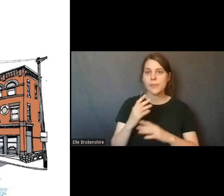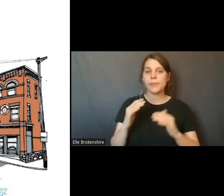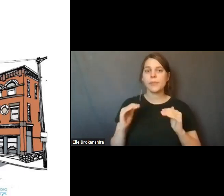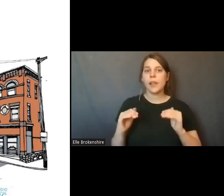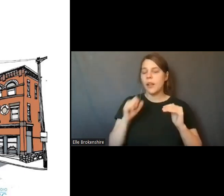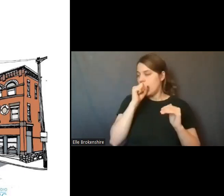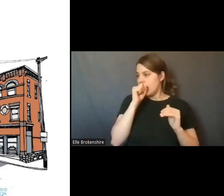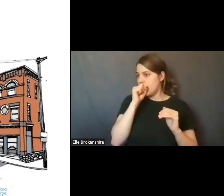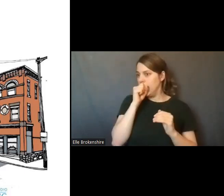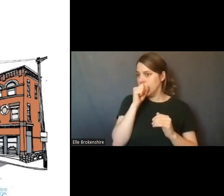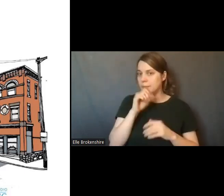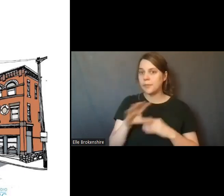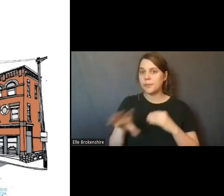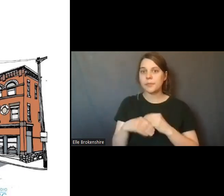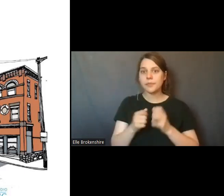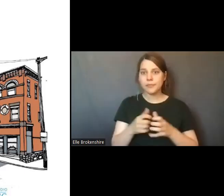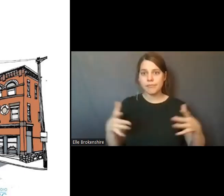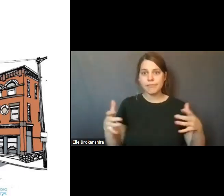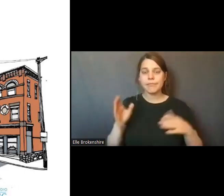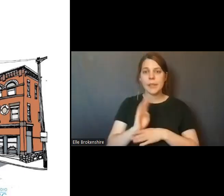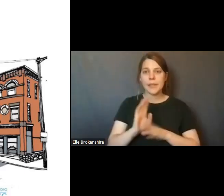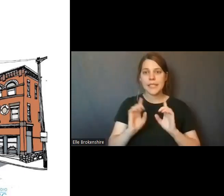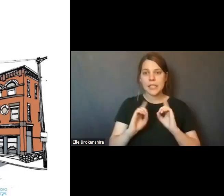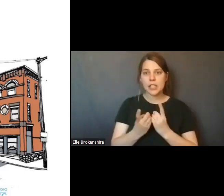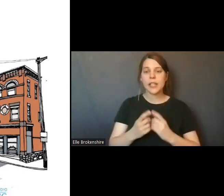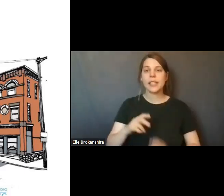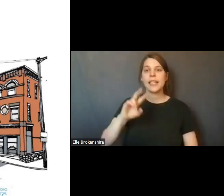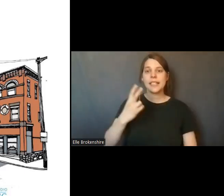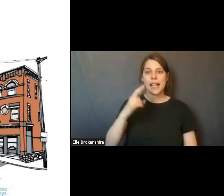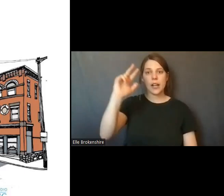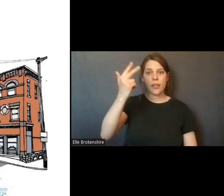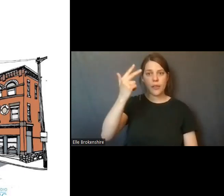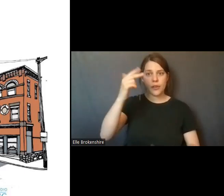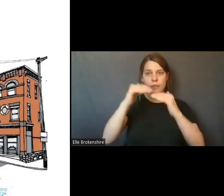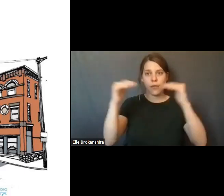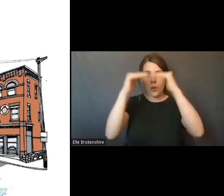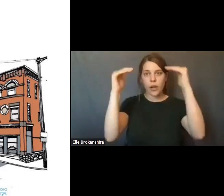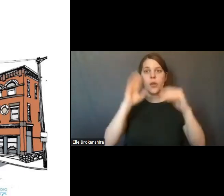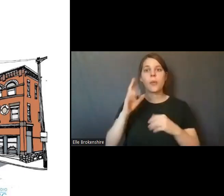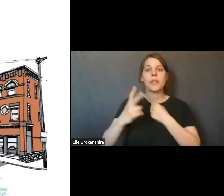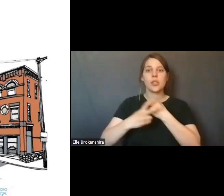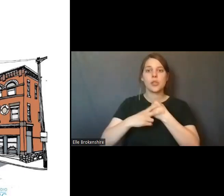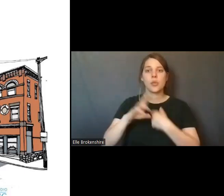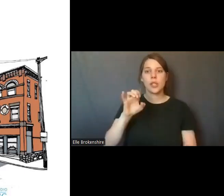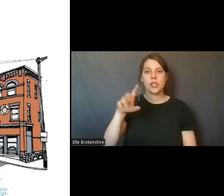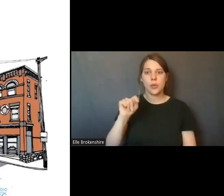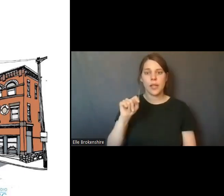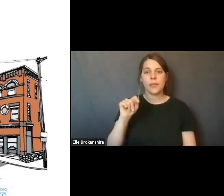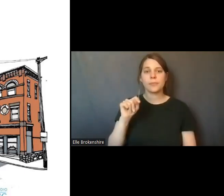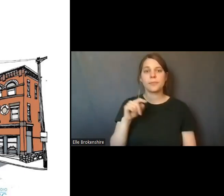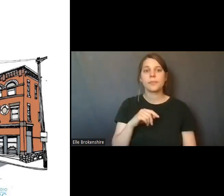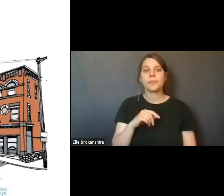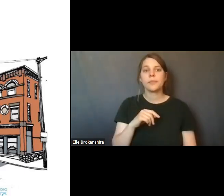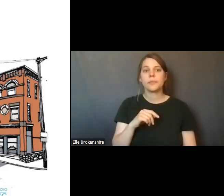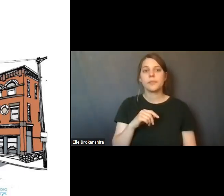District, and the basement and the second floors will be used for storage for the anchor tenants. We are excited to present